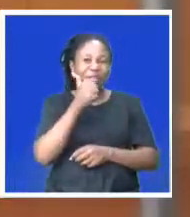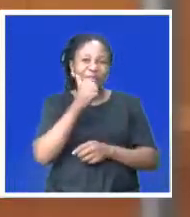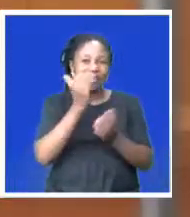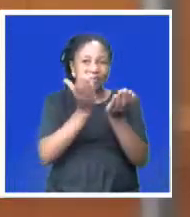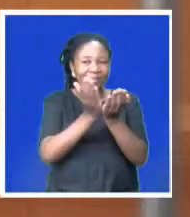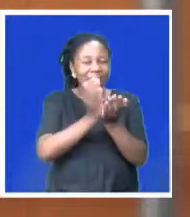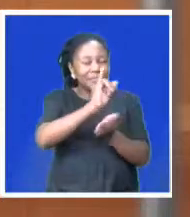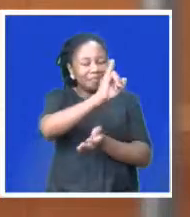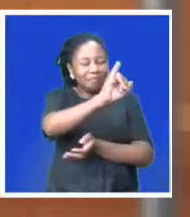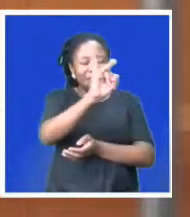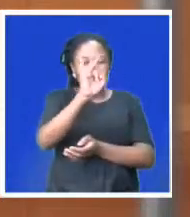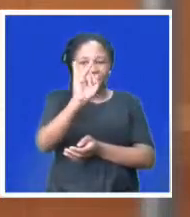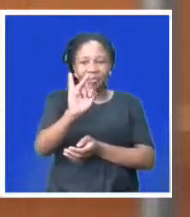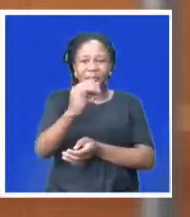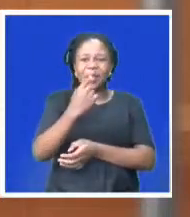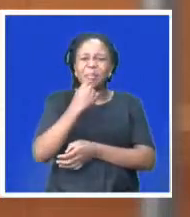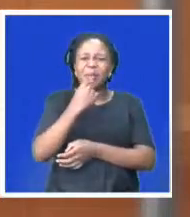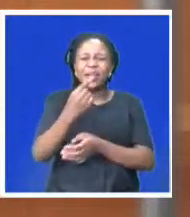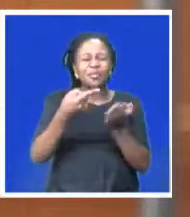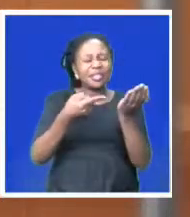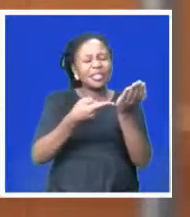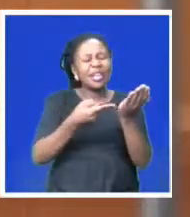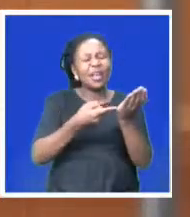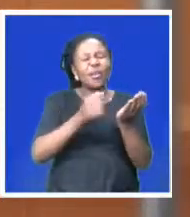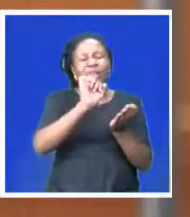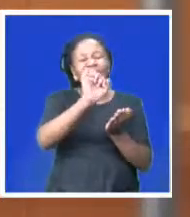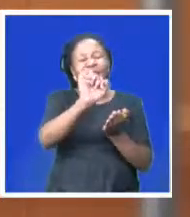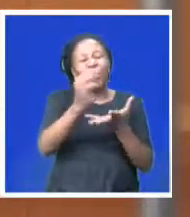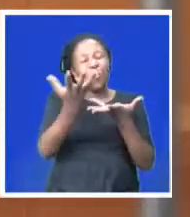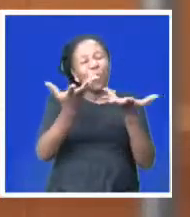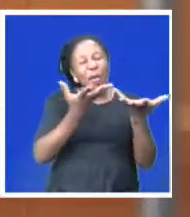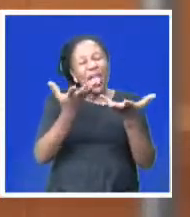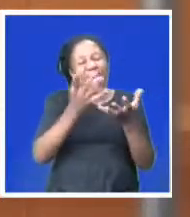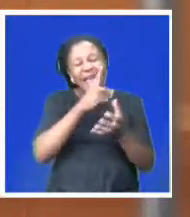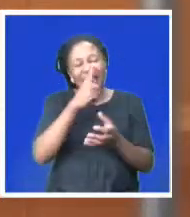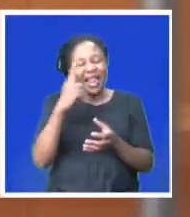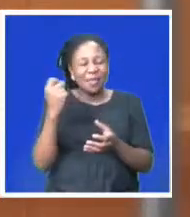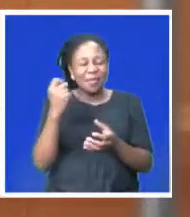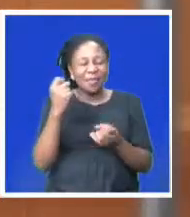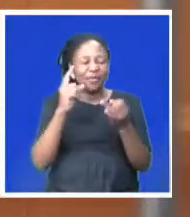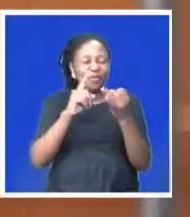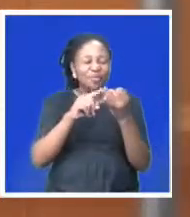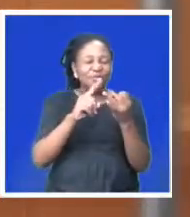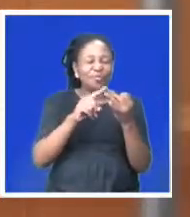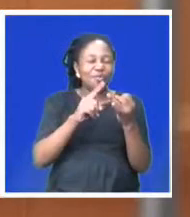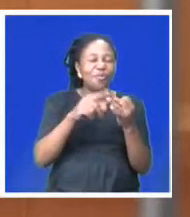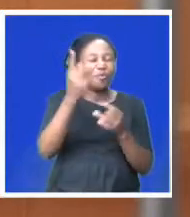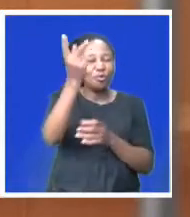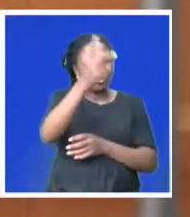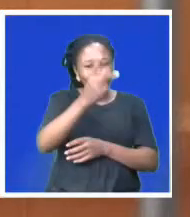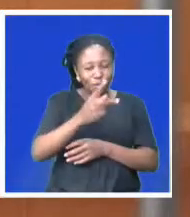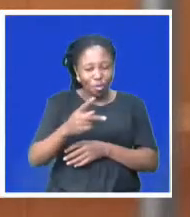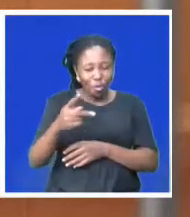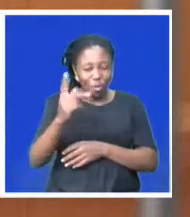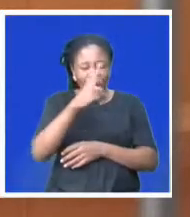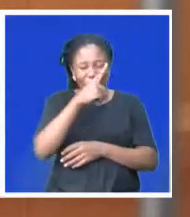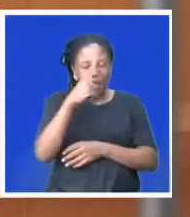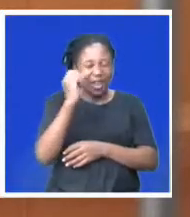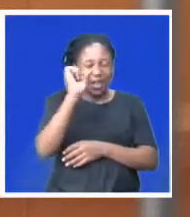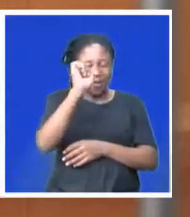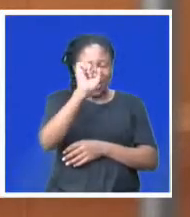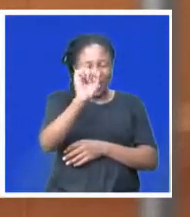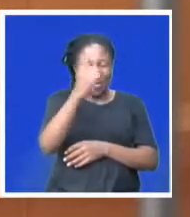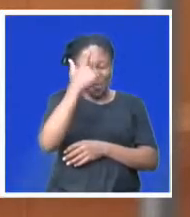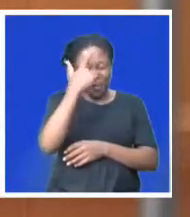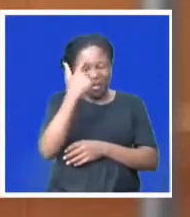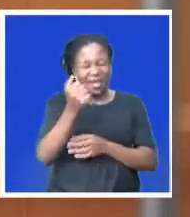able to name their township or village. Okay. They are also expected to draw their home and state where it is. Mm-hmm.